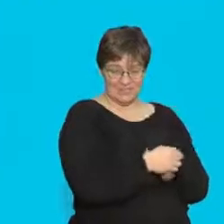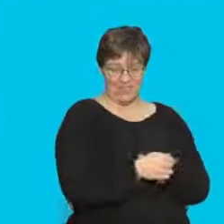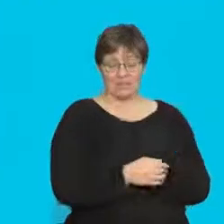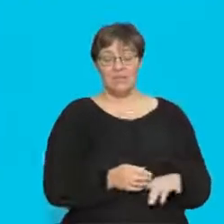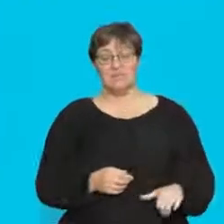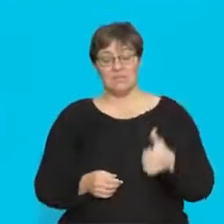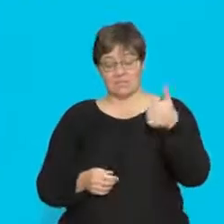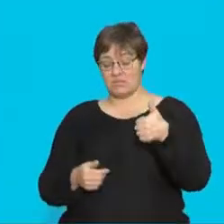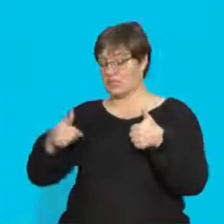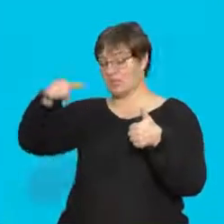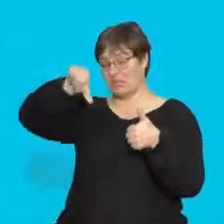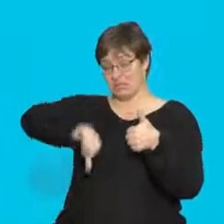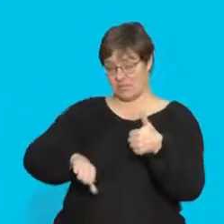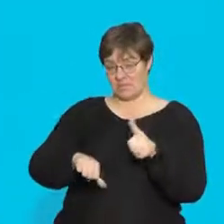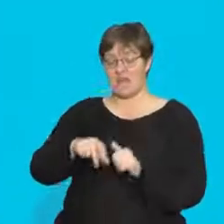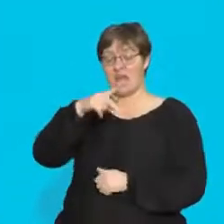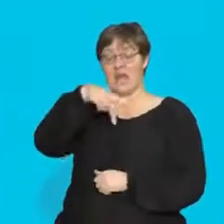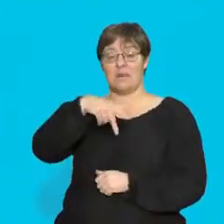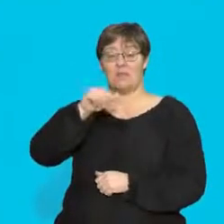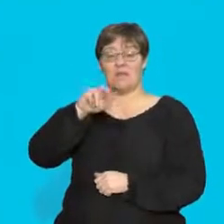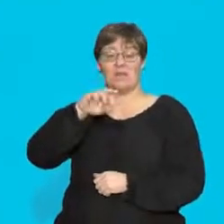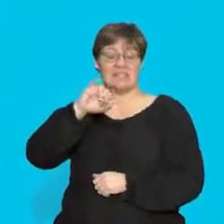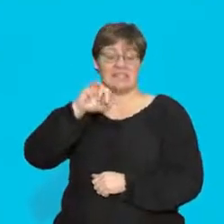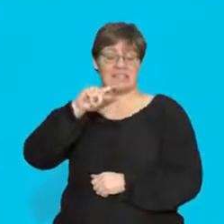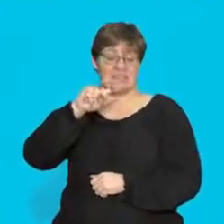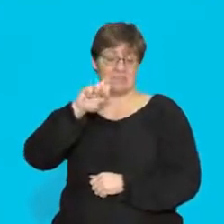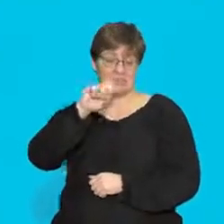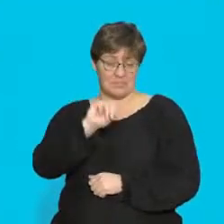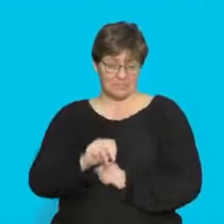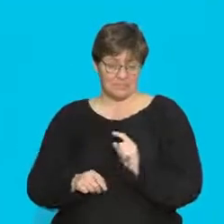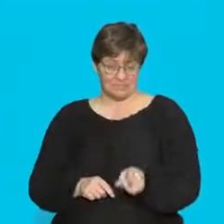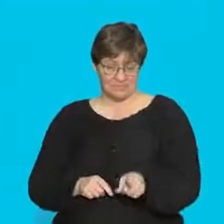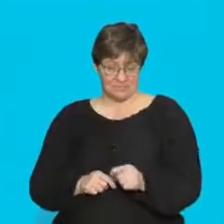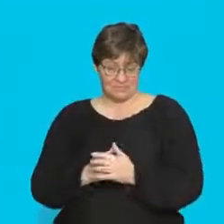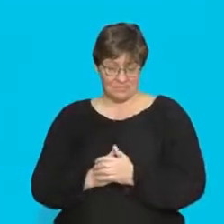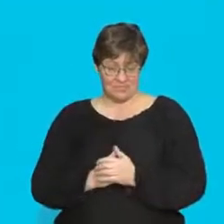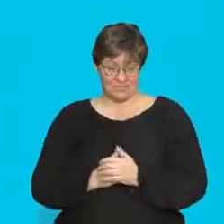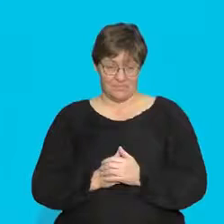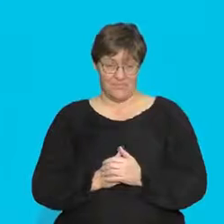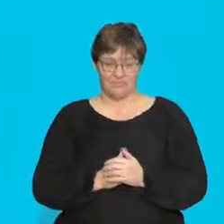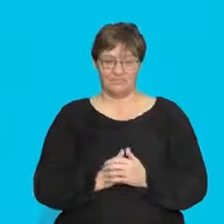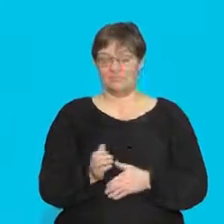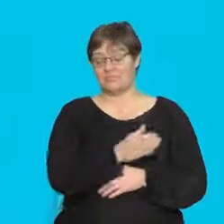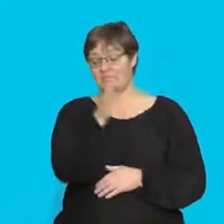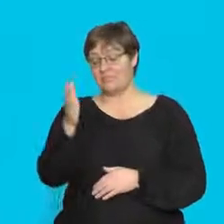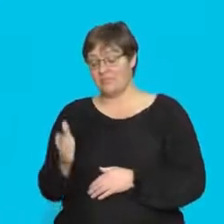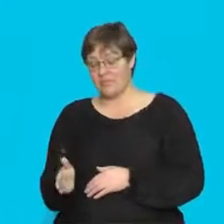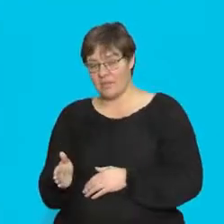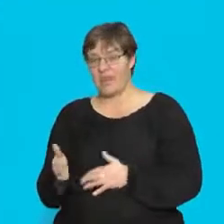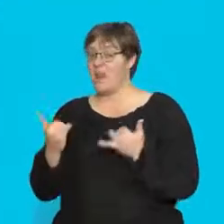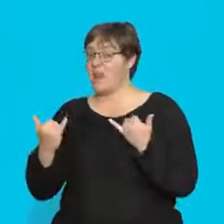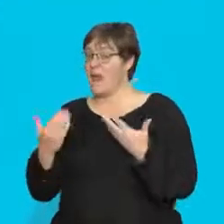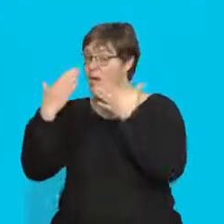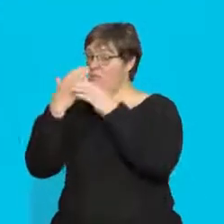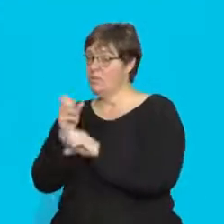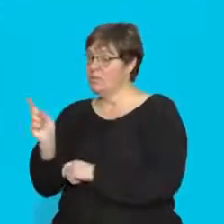mutualism. Thumbs up, thumbs down, one harmed, one benefits. That is parasitism.